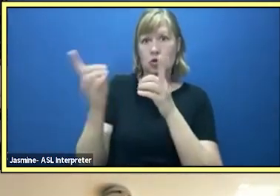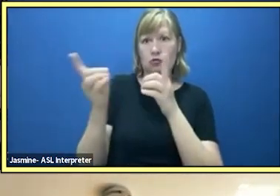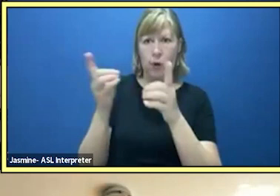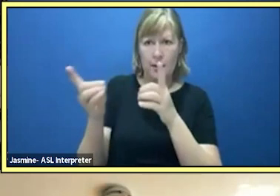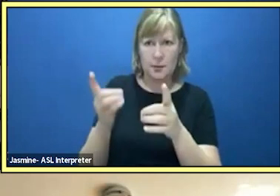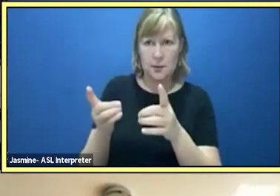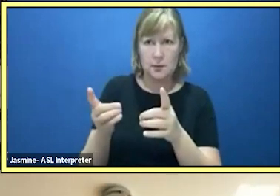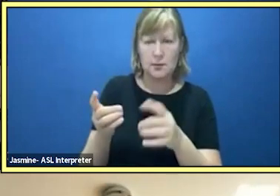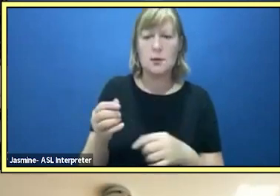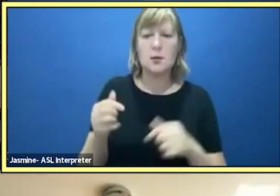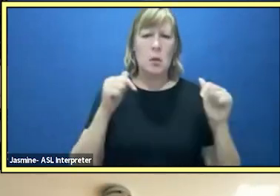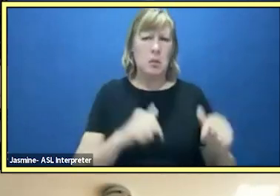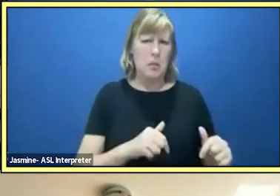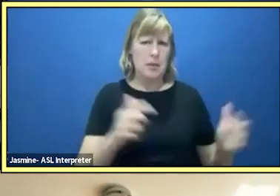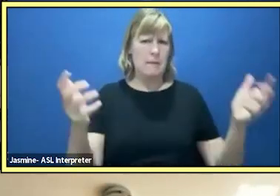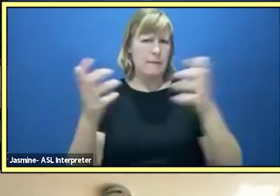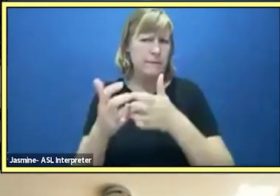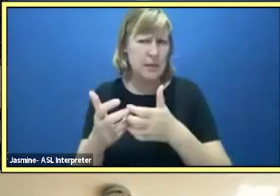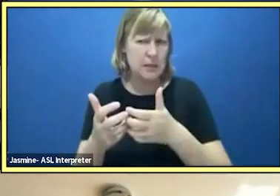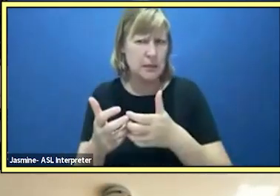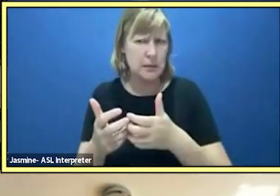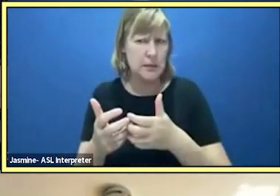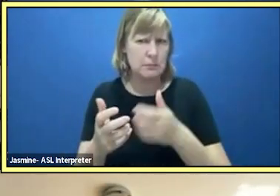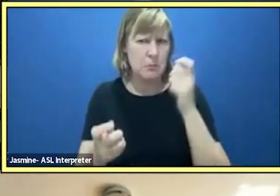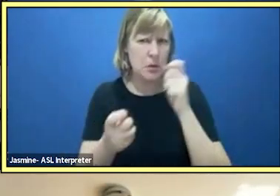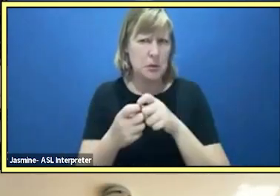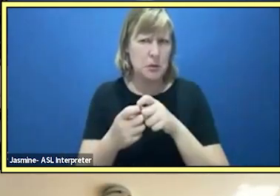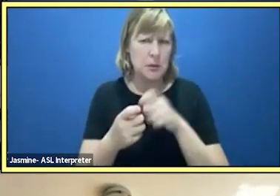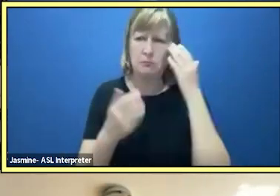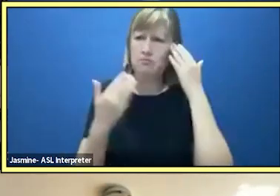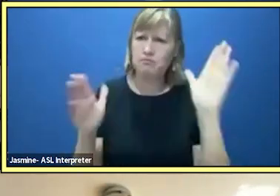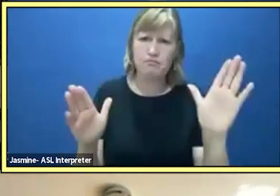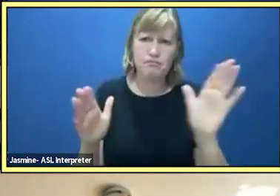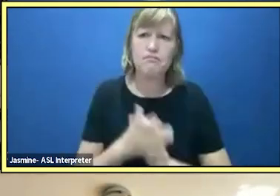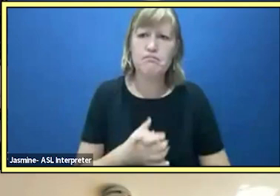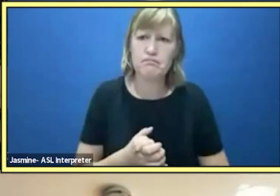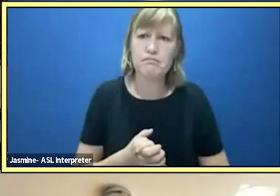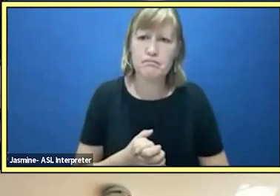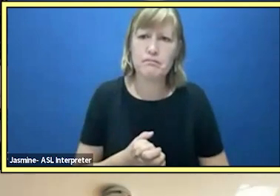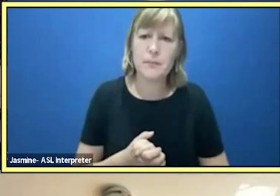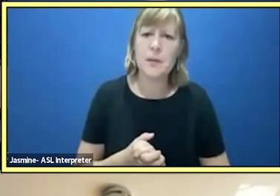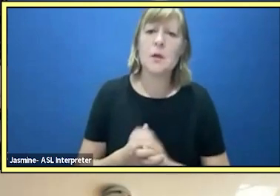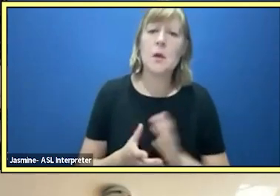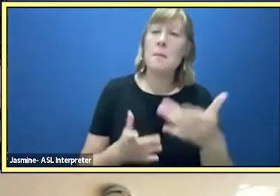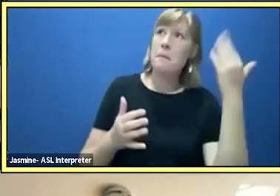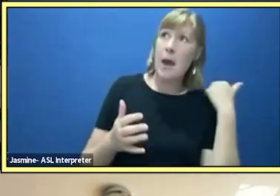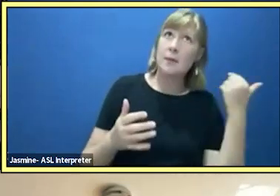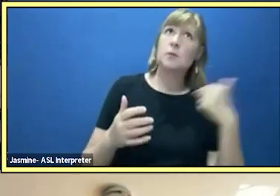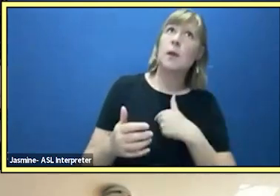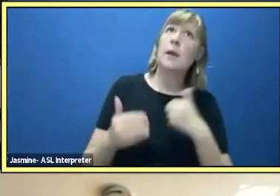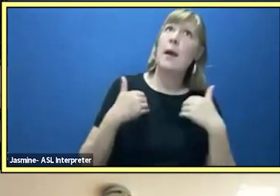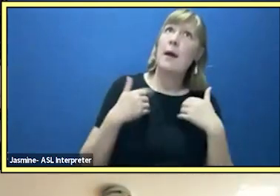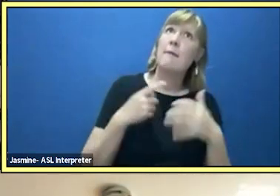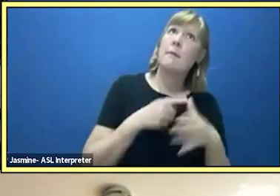in the past, we've had a plan writer, a social worker, and the